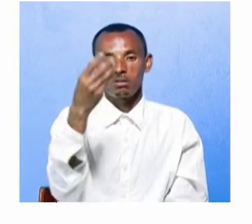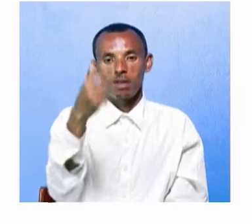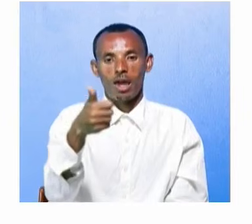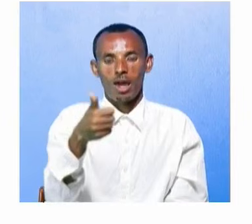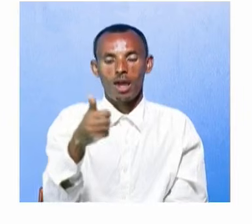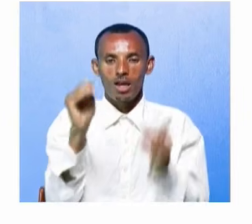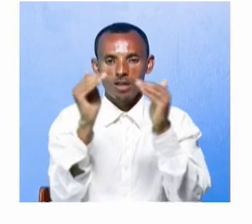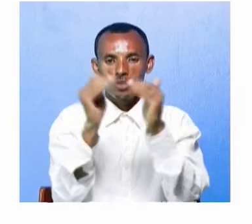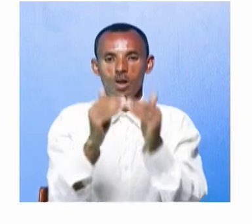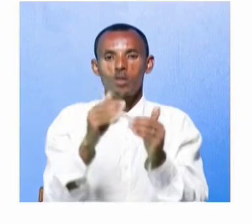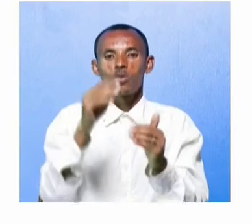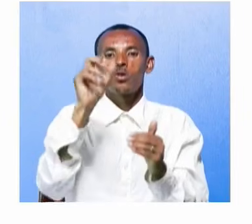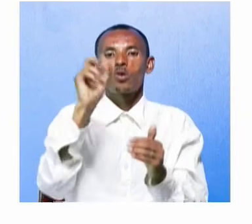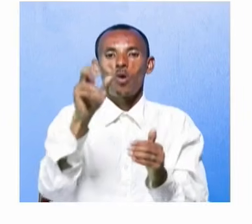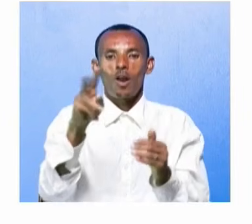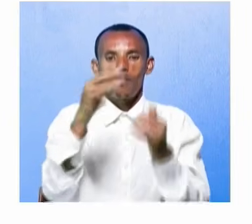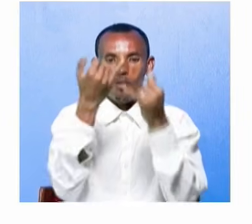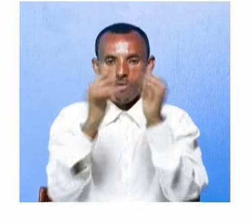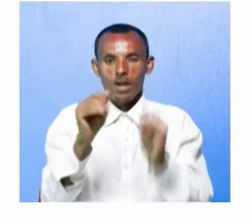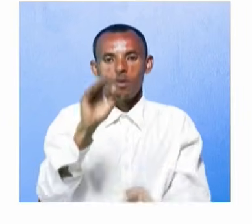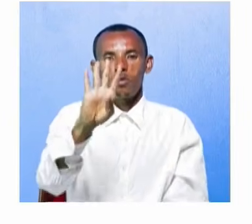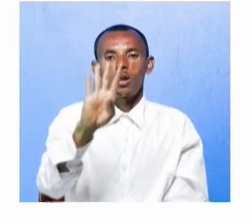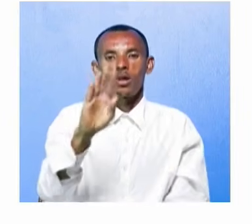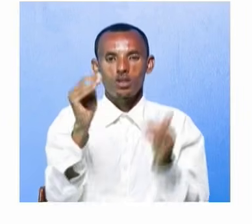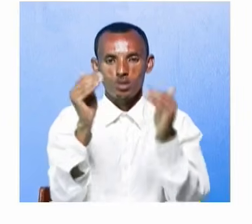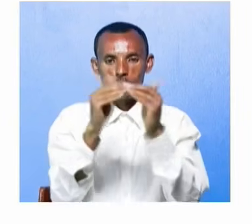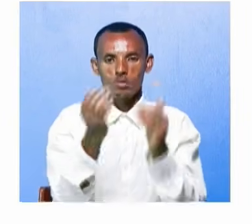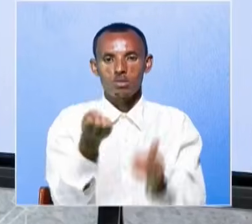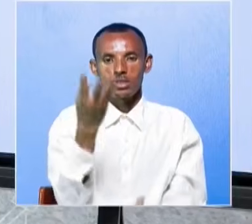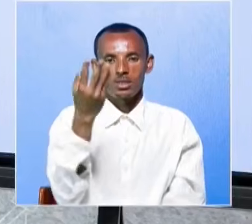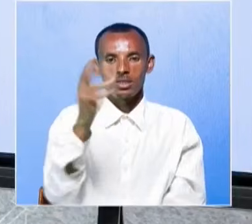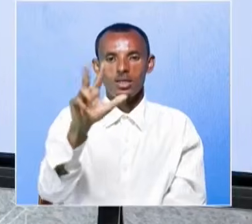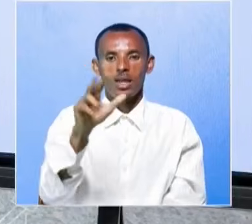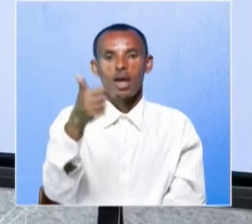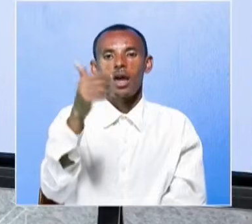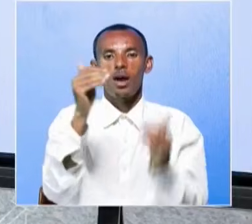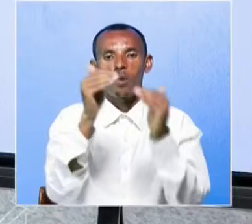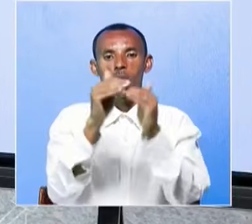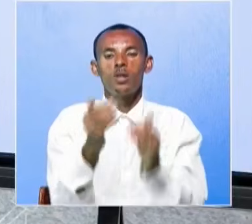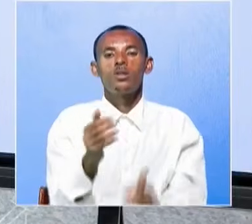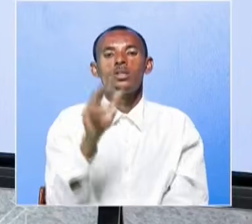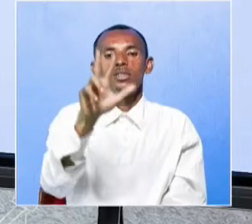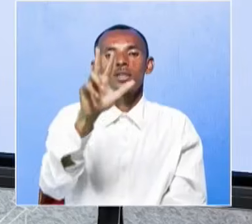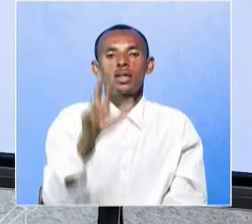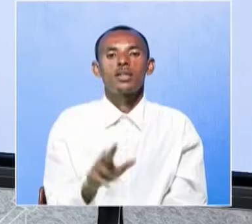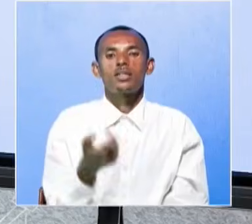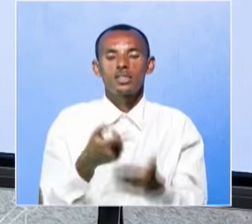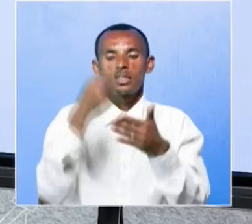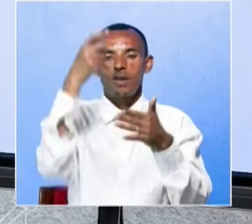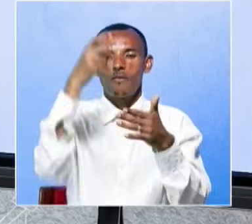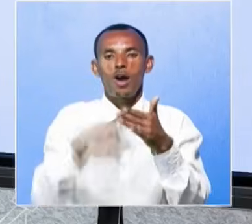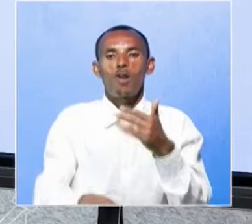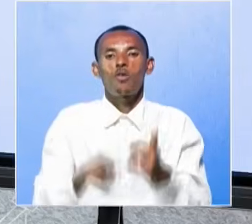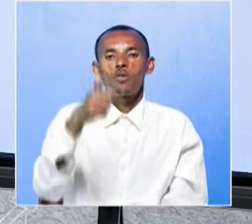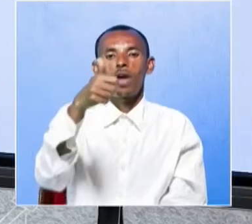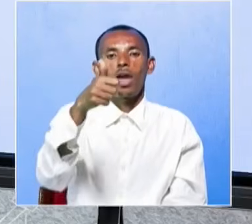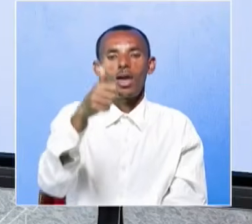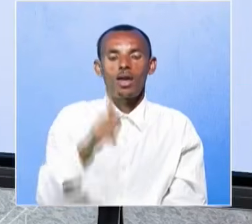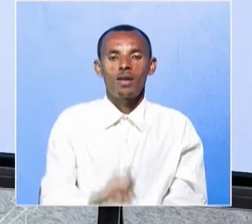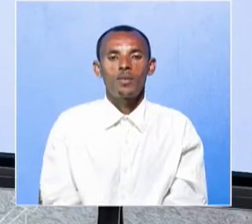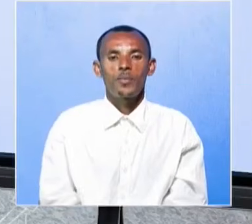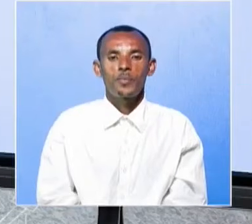A becomes 12 over 4, which is 3. So this is the value of A,